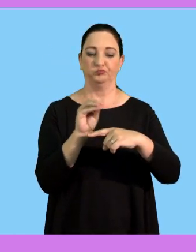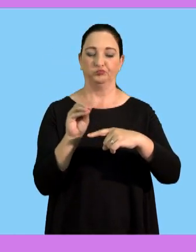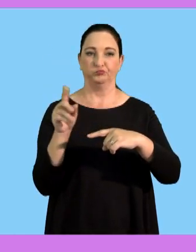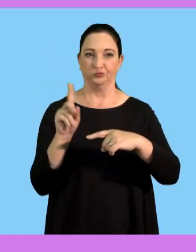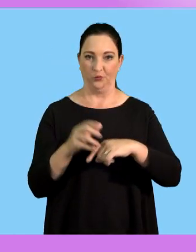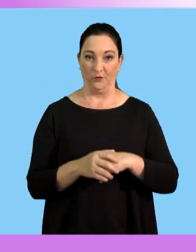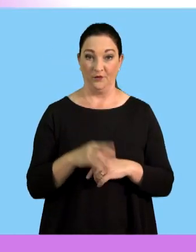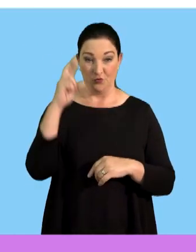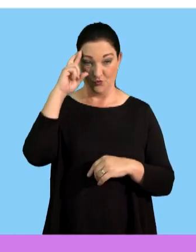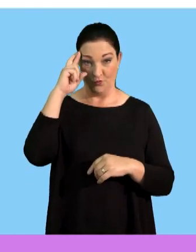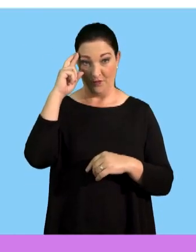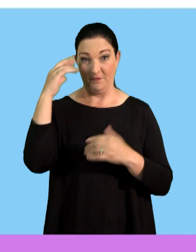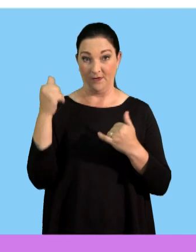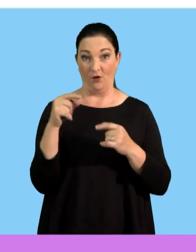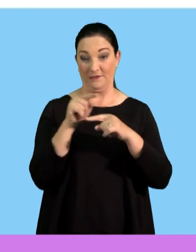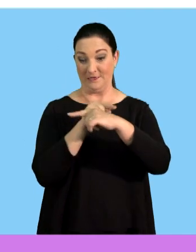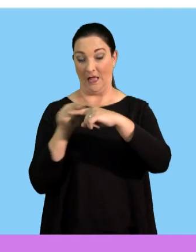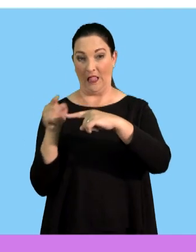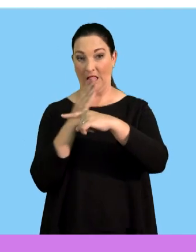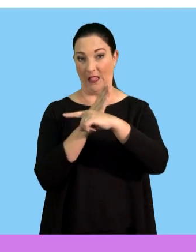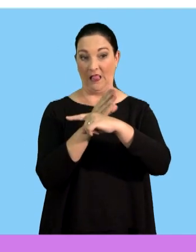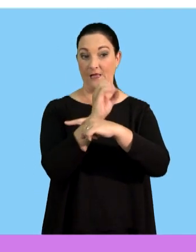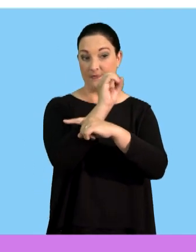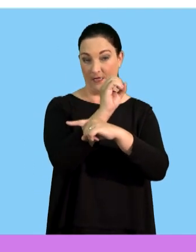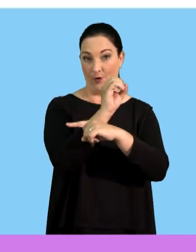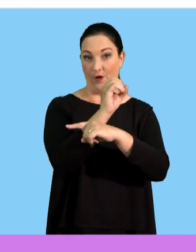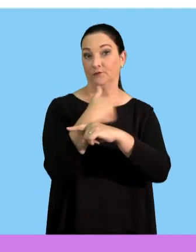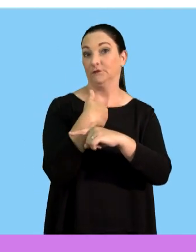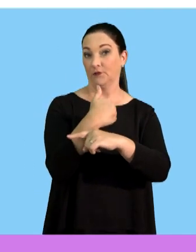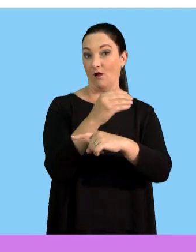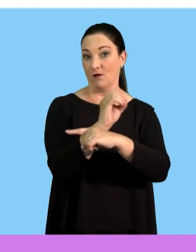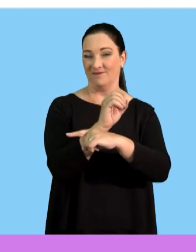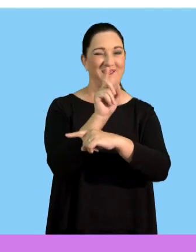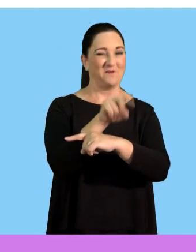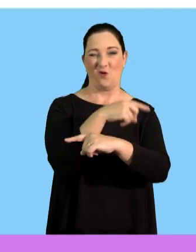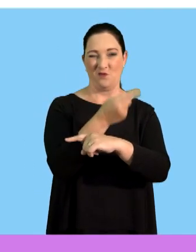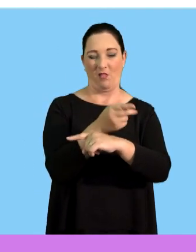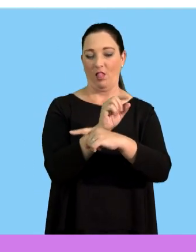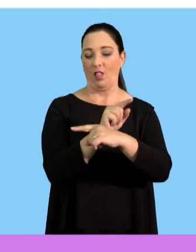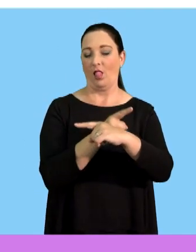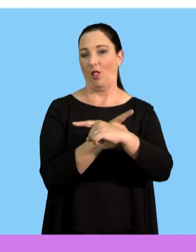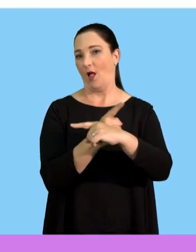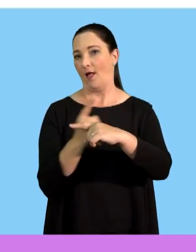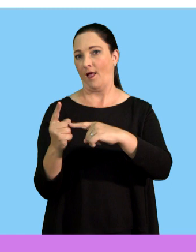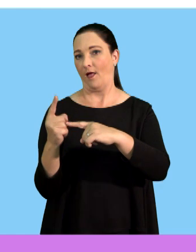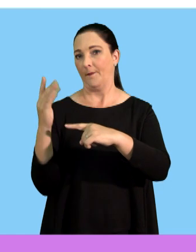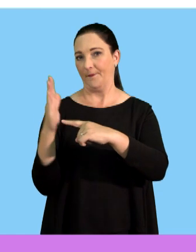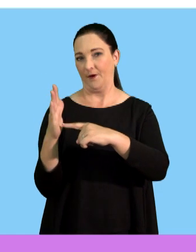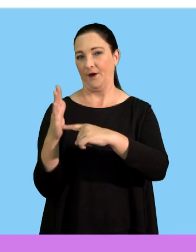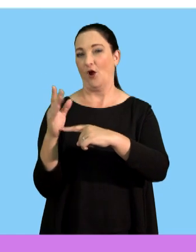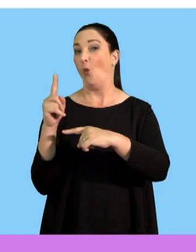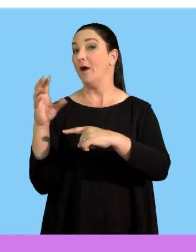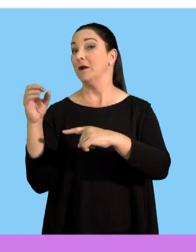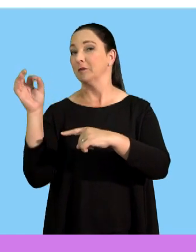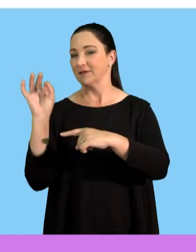look. There's our probability scale. Remember, starting at 0%, which represent impossible, moving all the way up